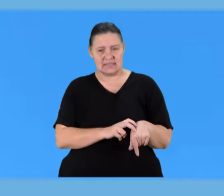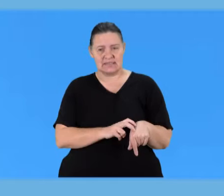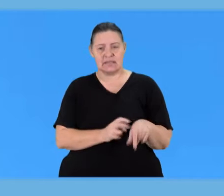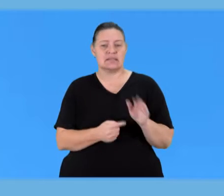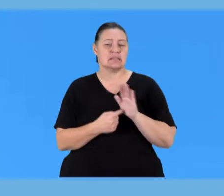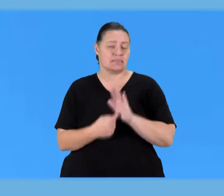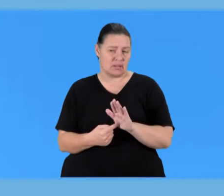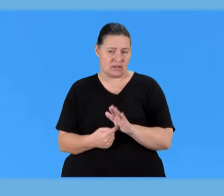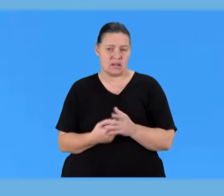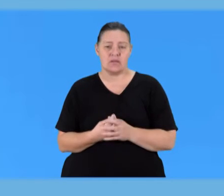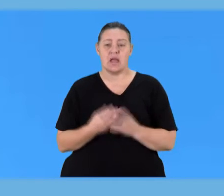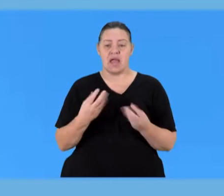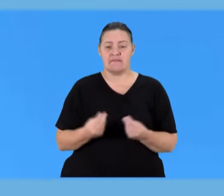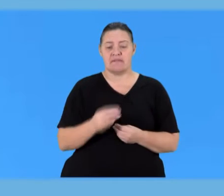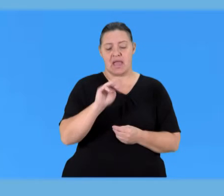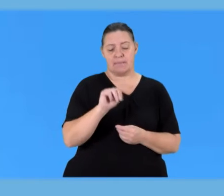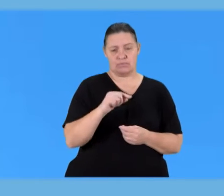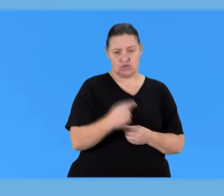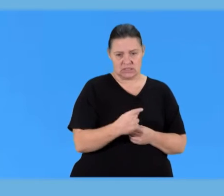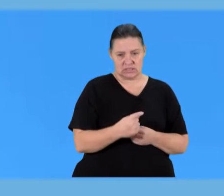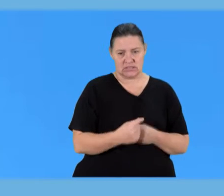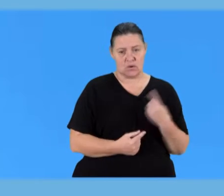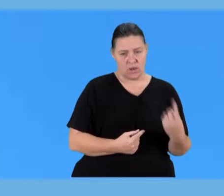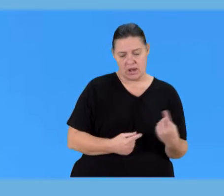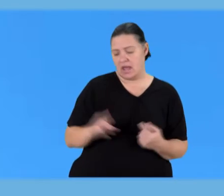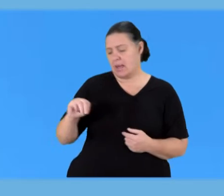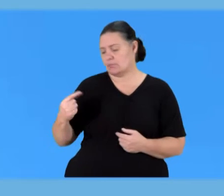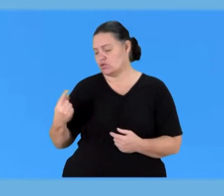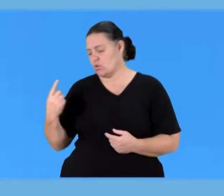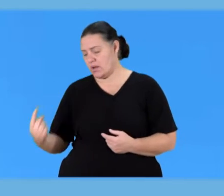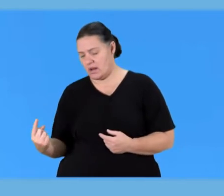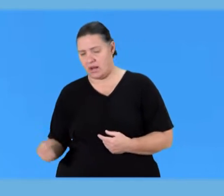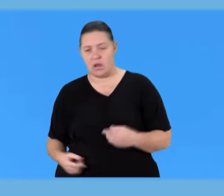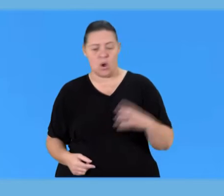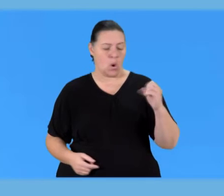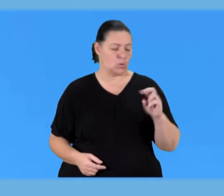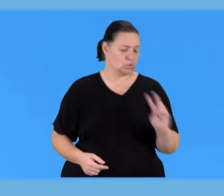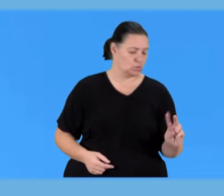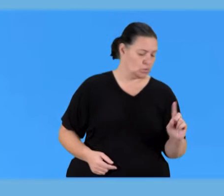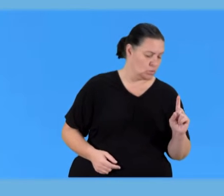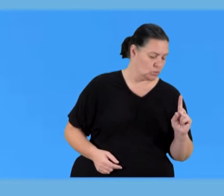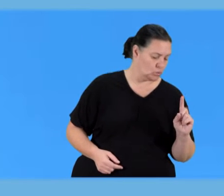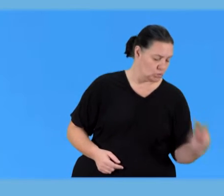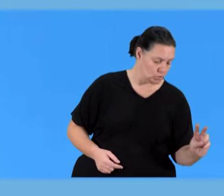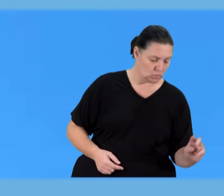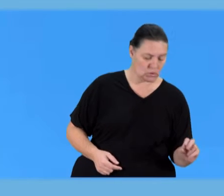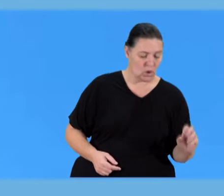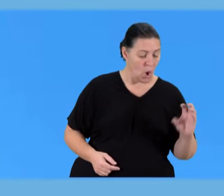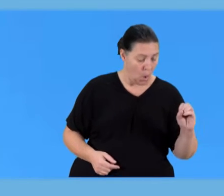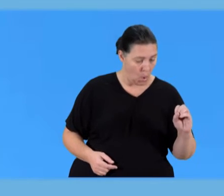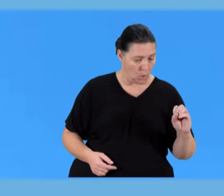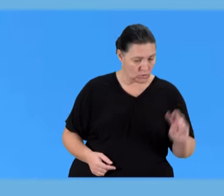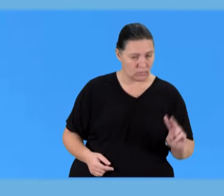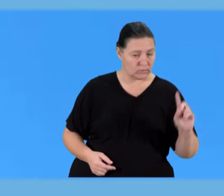need to look at our chemical symbol, whereby we have Mg, which is 1, Mg, 1, O2, 2, and